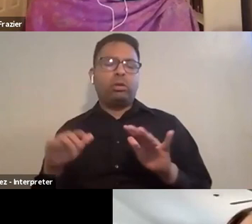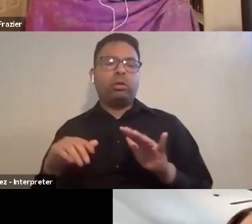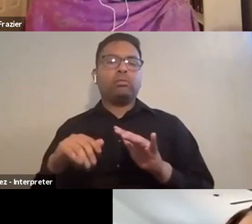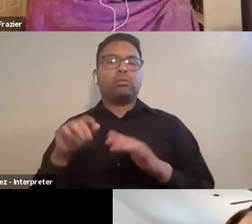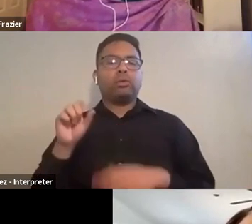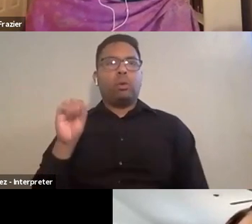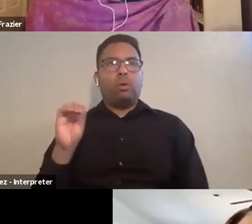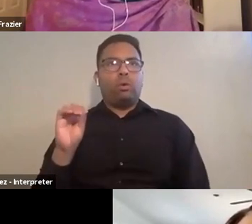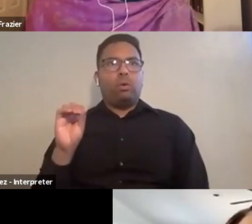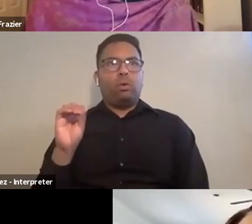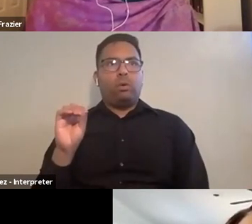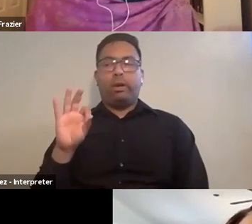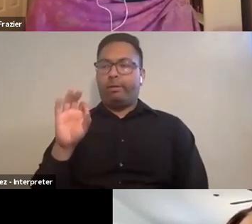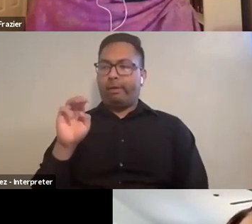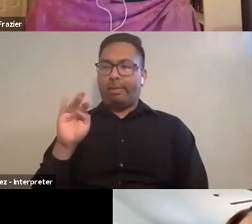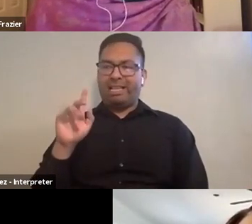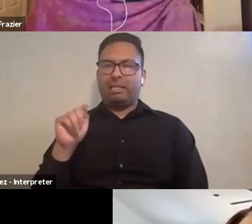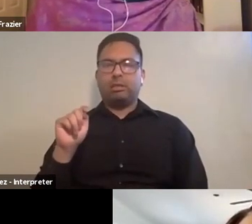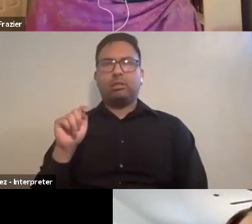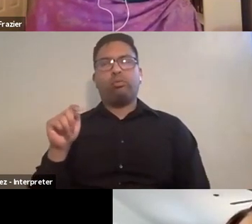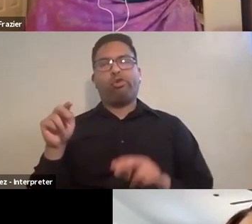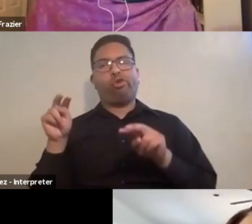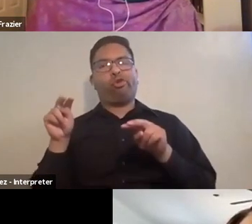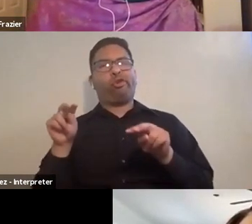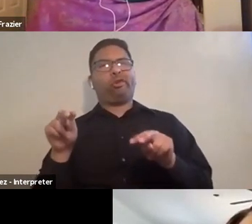And so feminists were looked upon